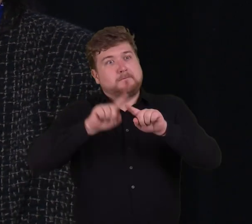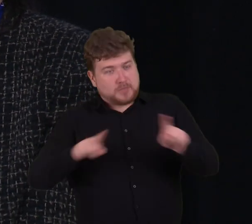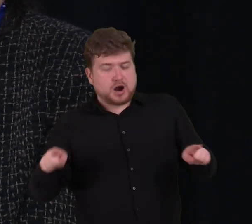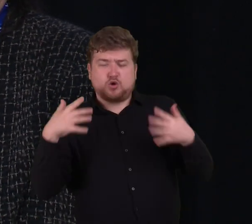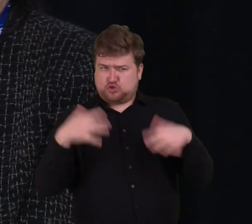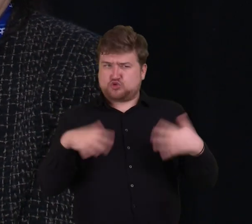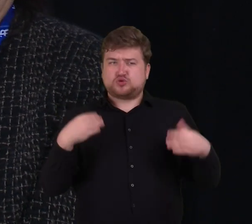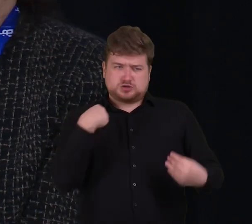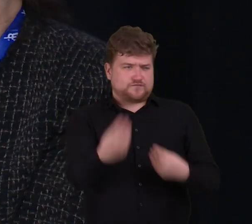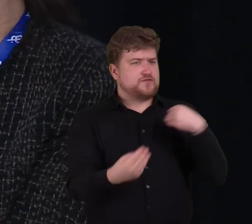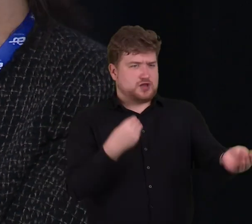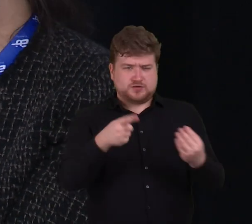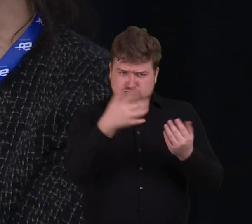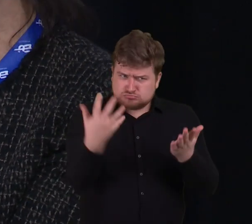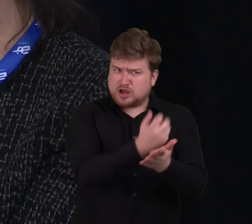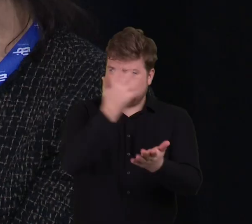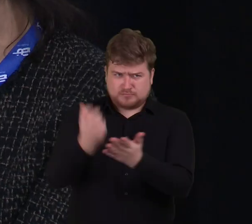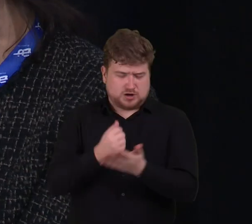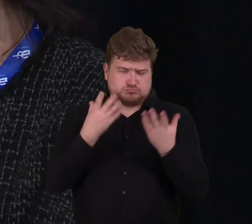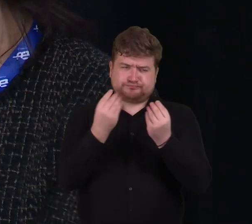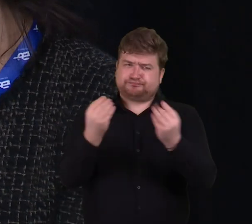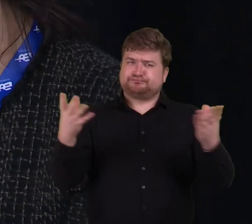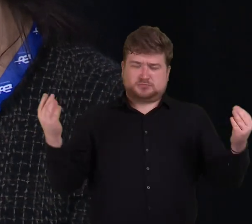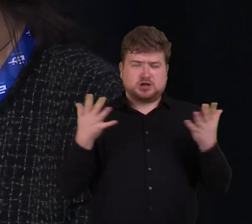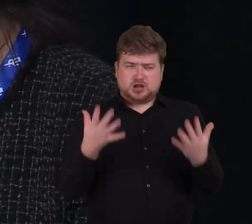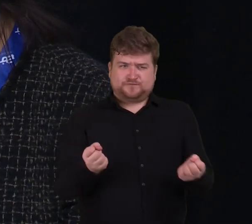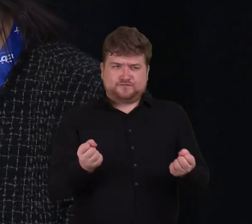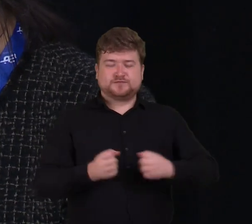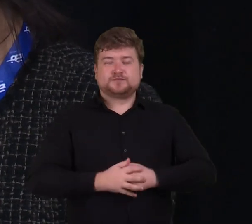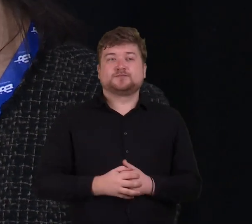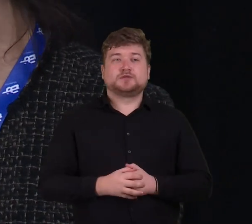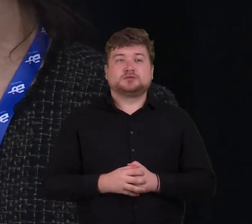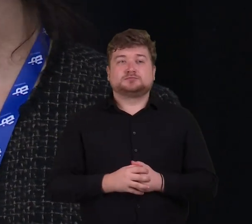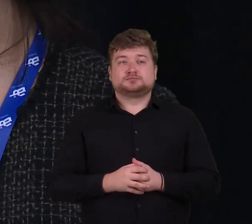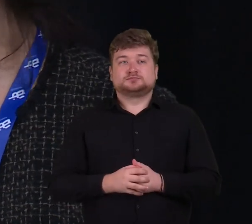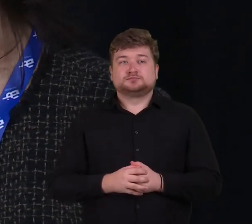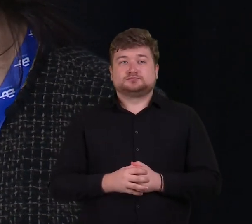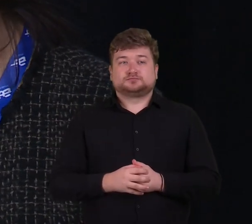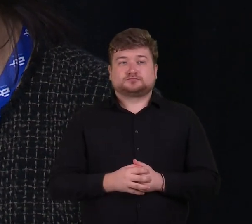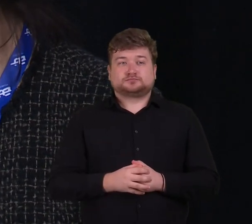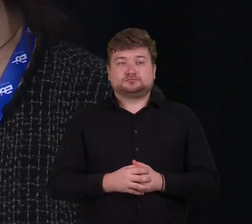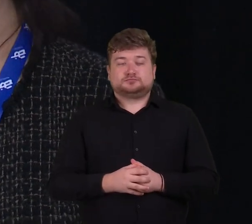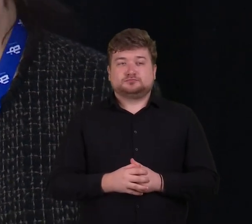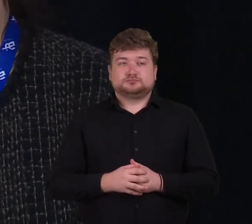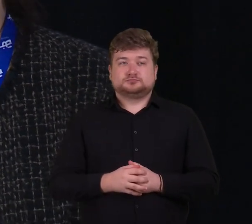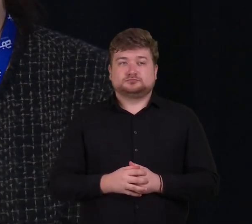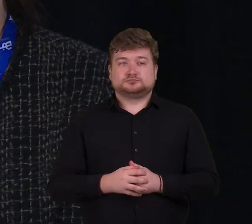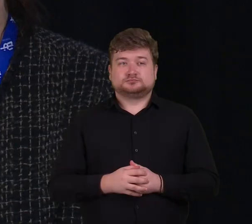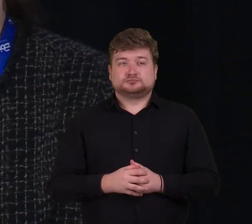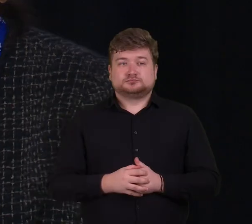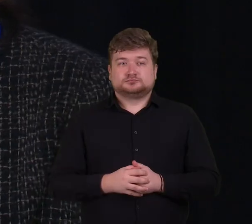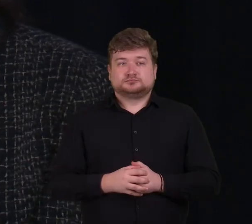they give us a feeling of complexity, and maybe that a big number of instruments.